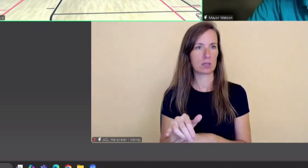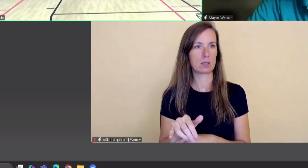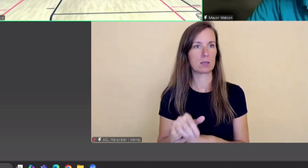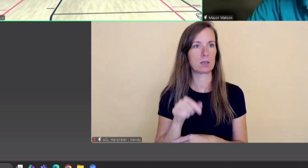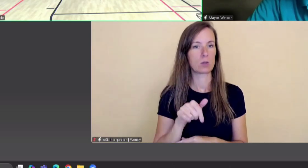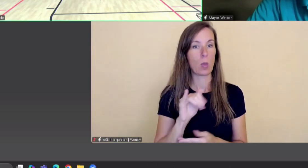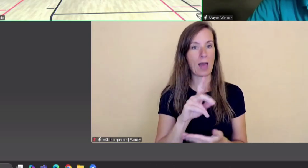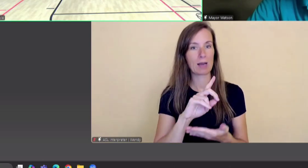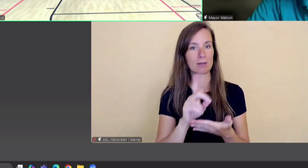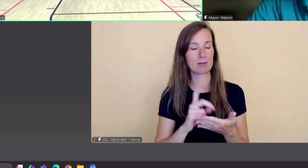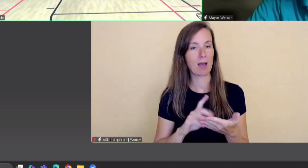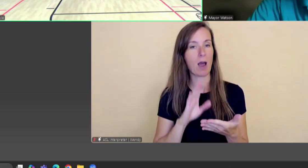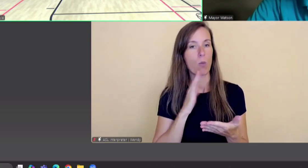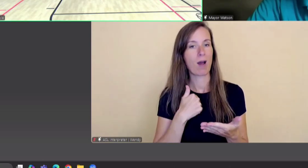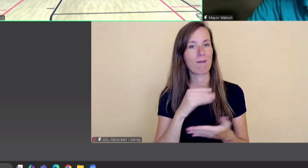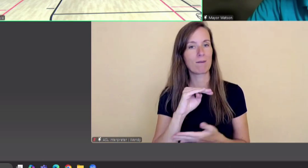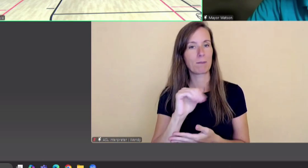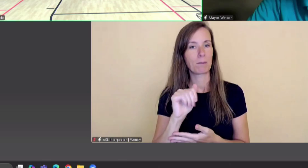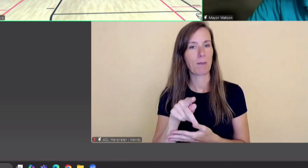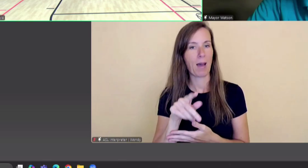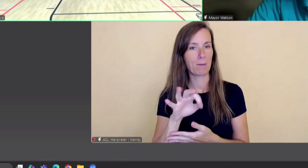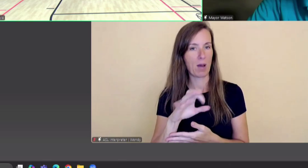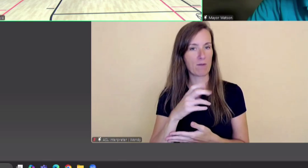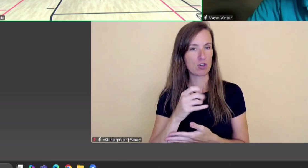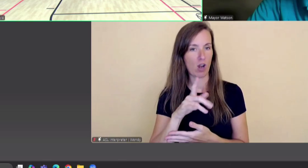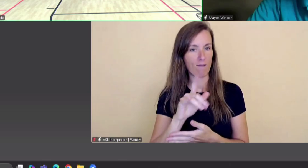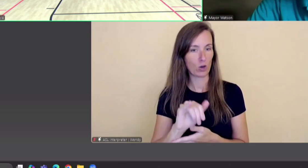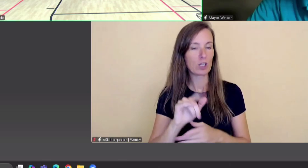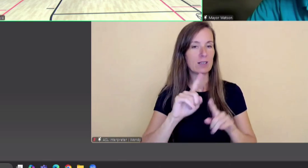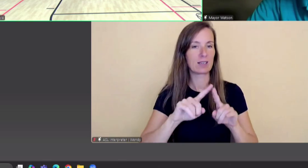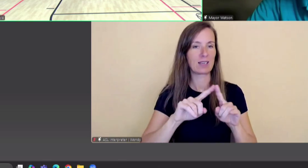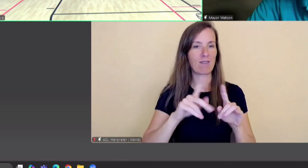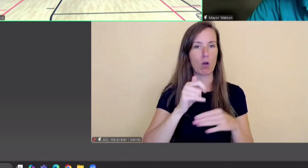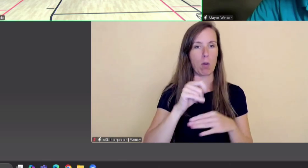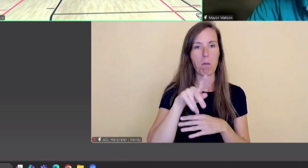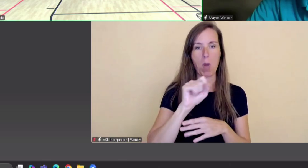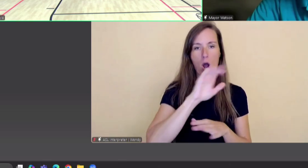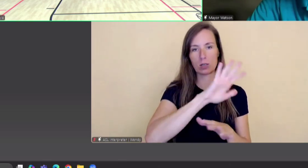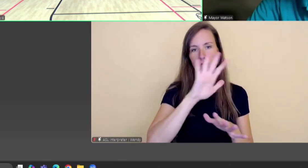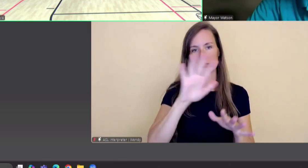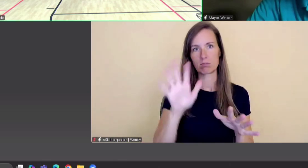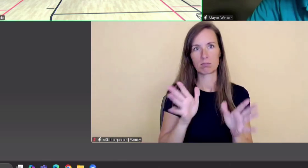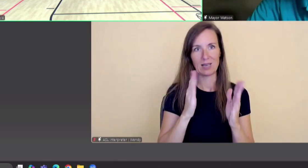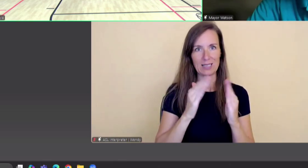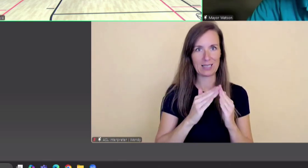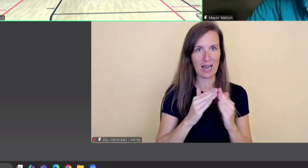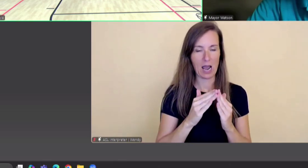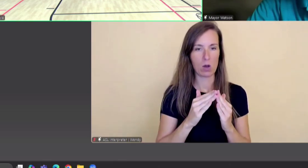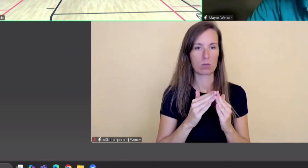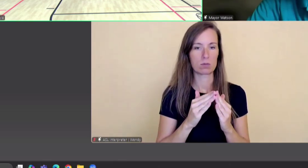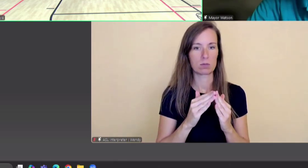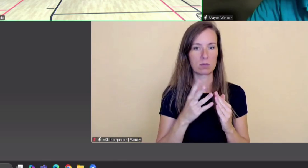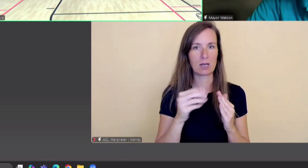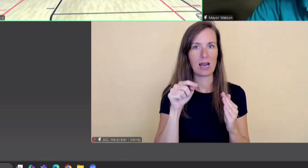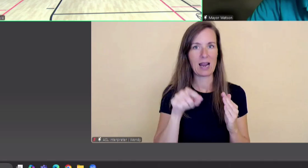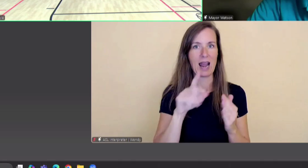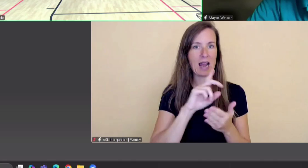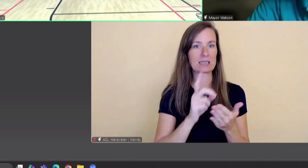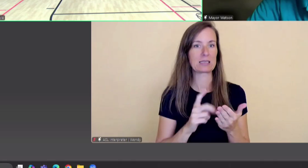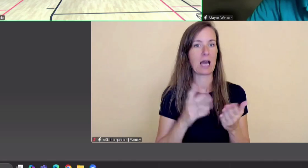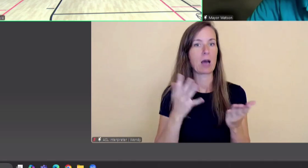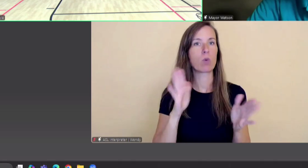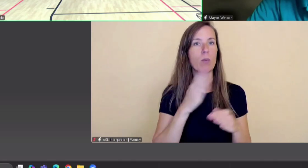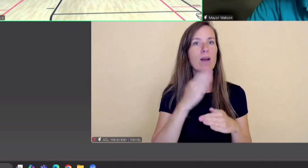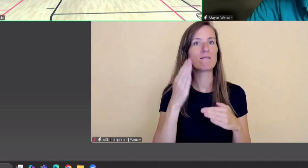Cheverly, including the various parks around the town, and that design will be finalized and the shirts will